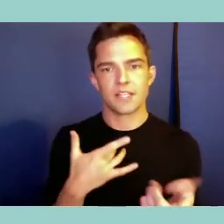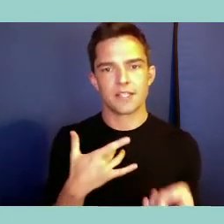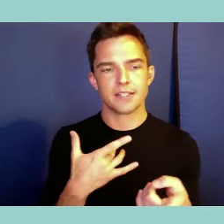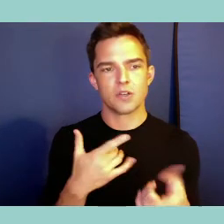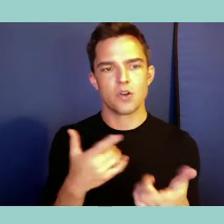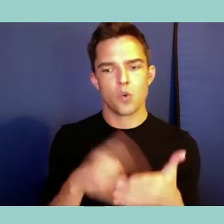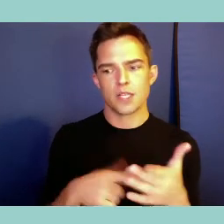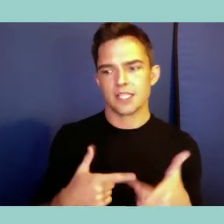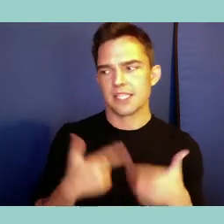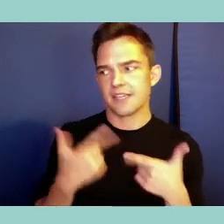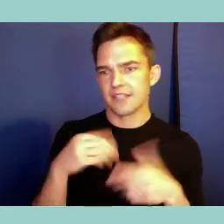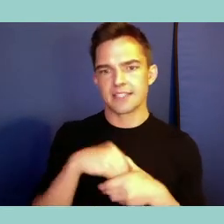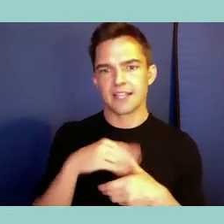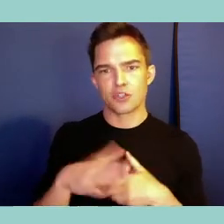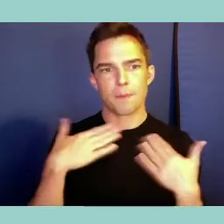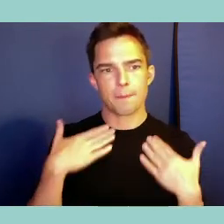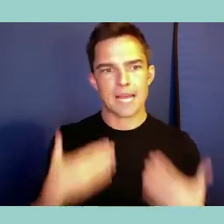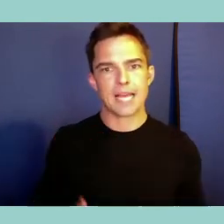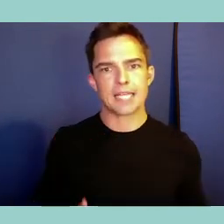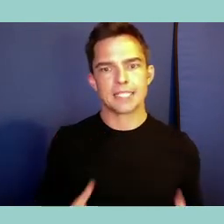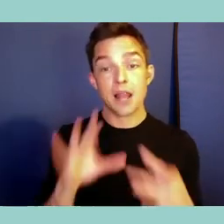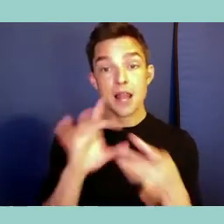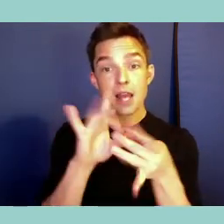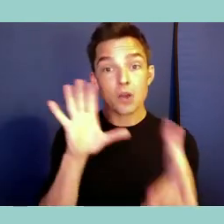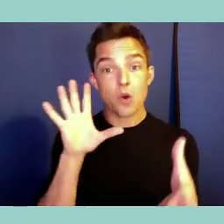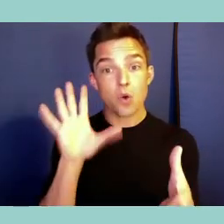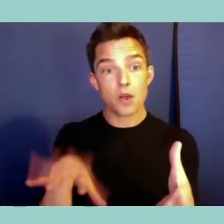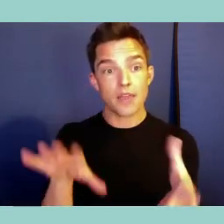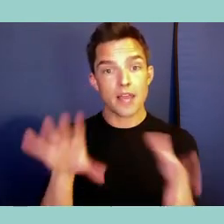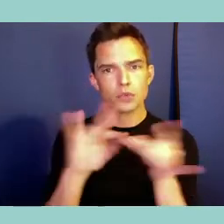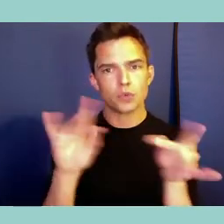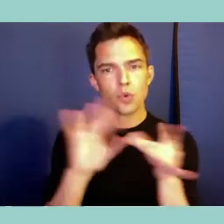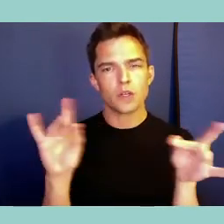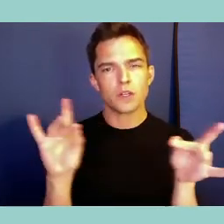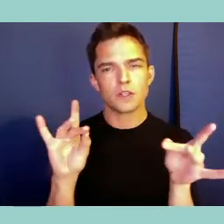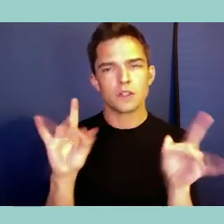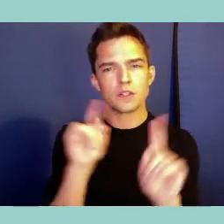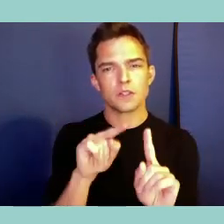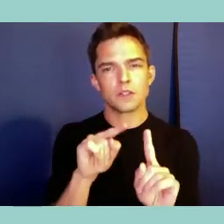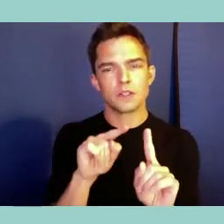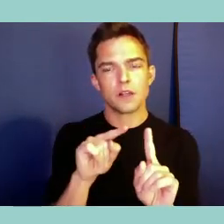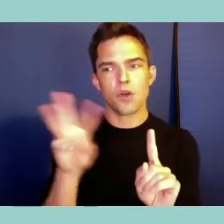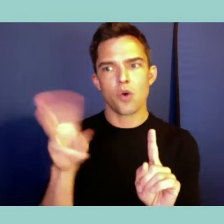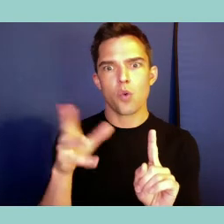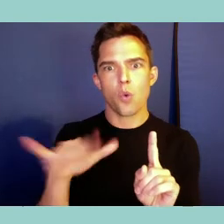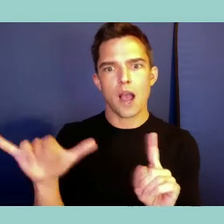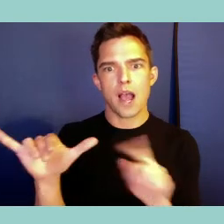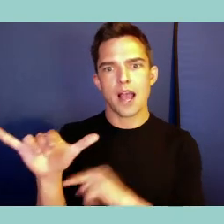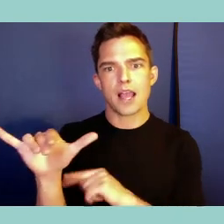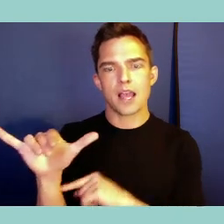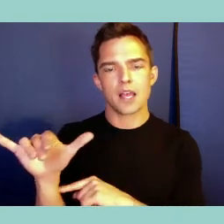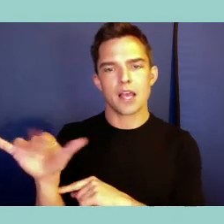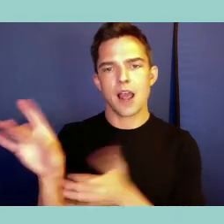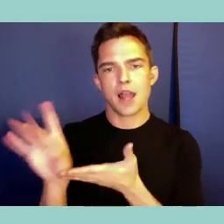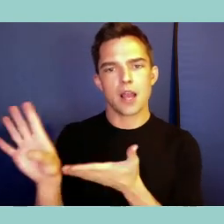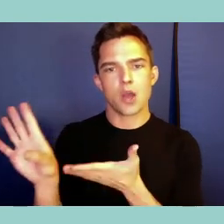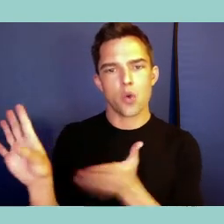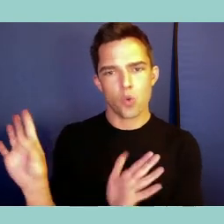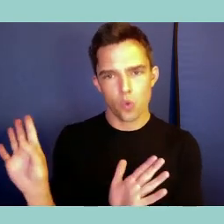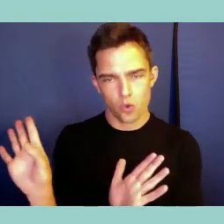you're feeling is living in your body. Let go of the story, the why of